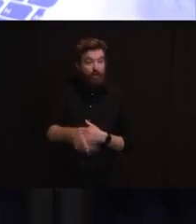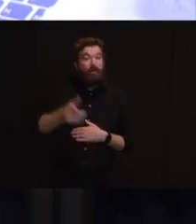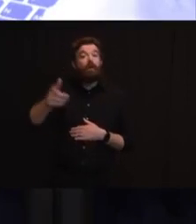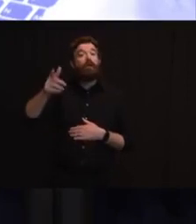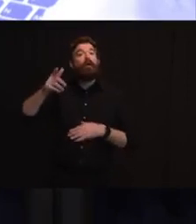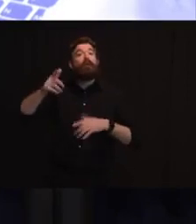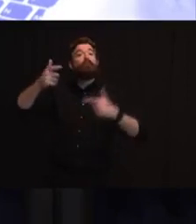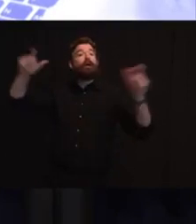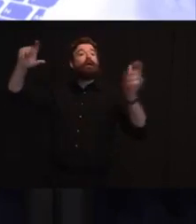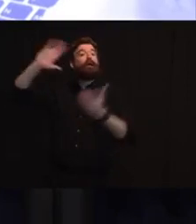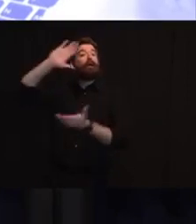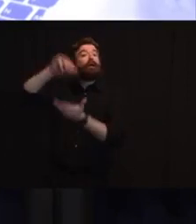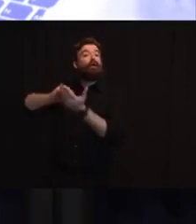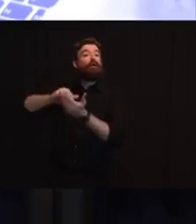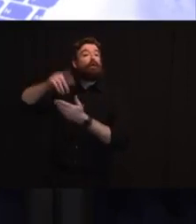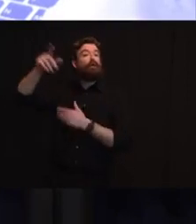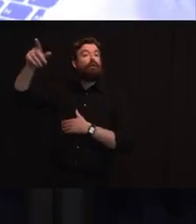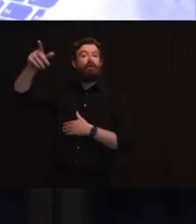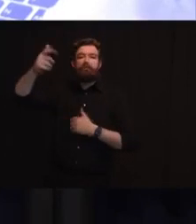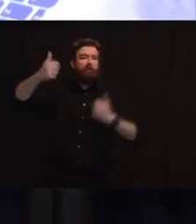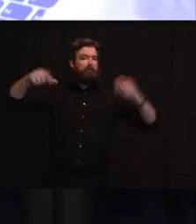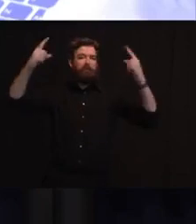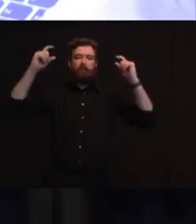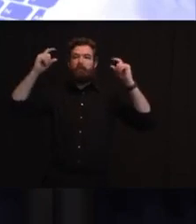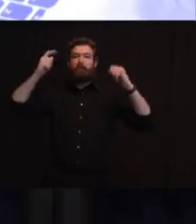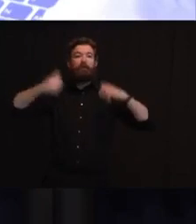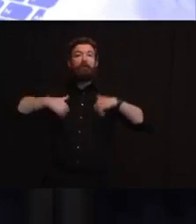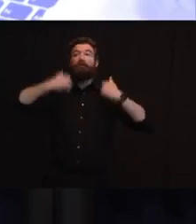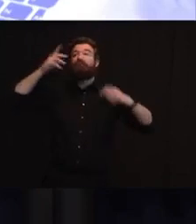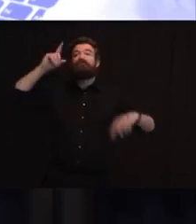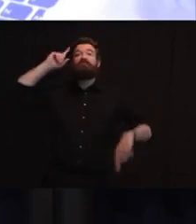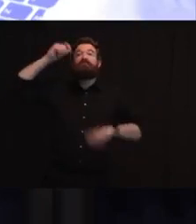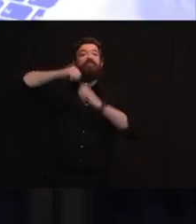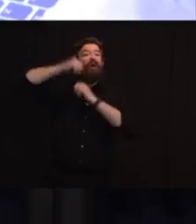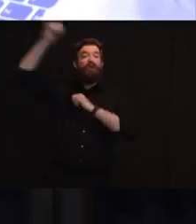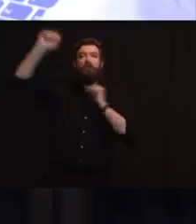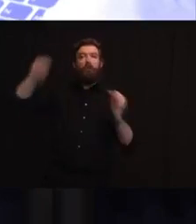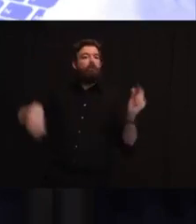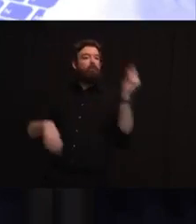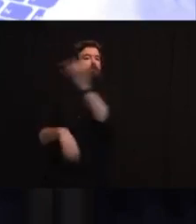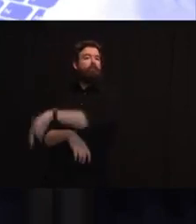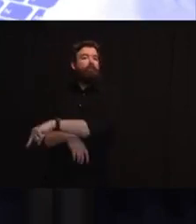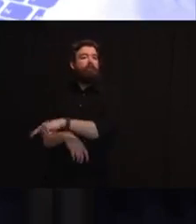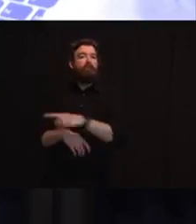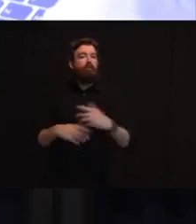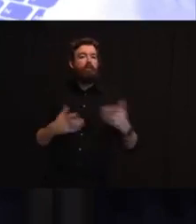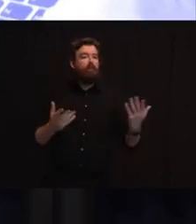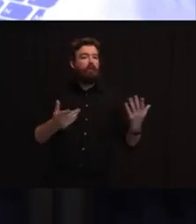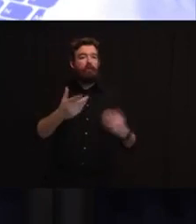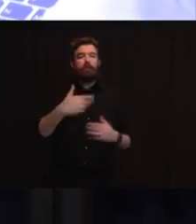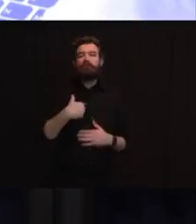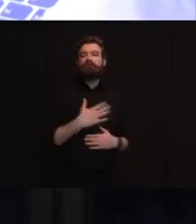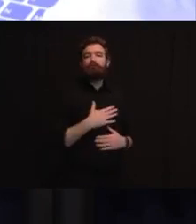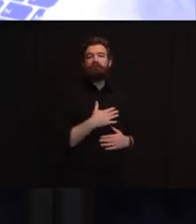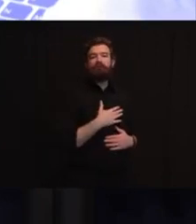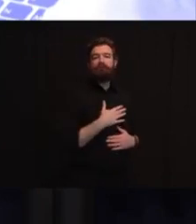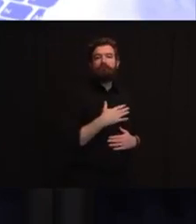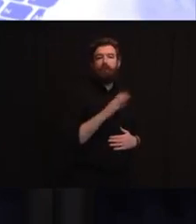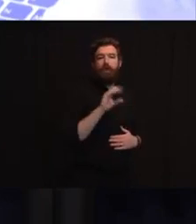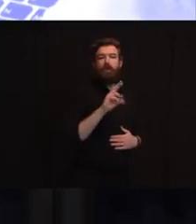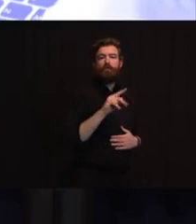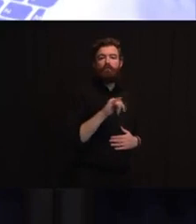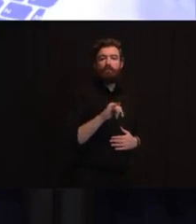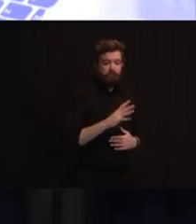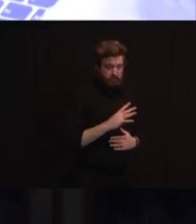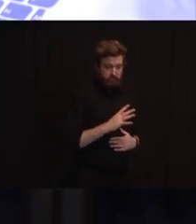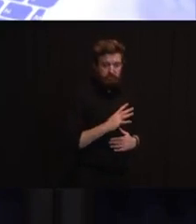state-supported site, anyone can go there, but the counties will give priority to their county residents first, and if others show